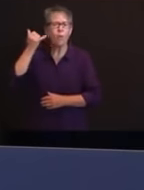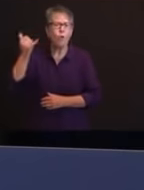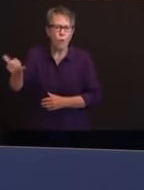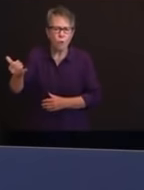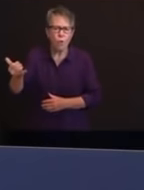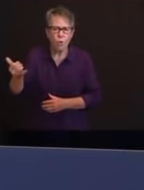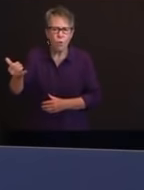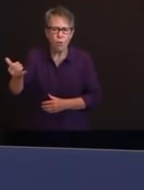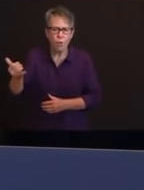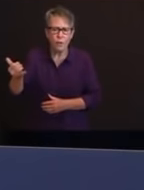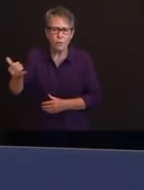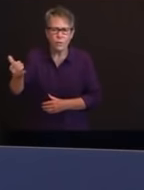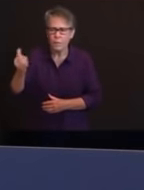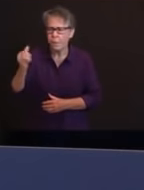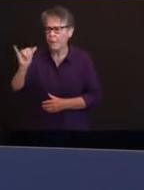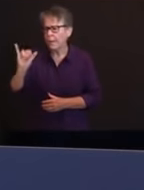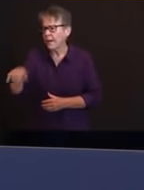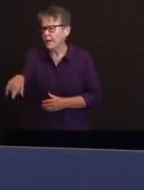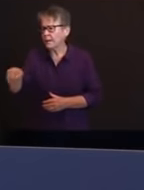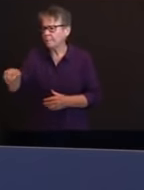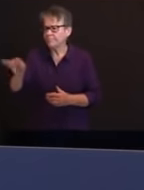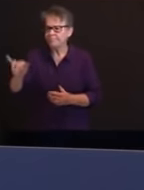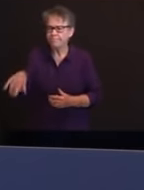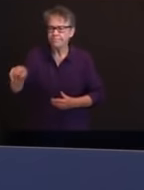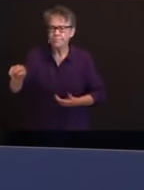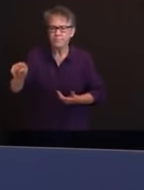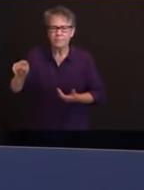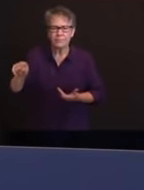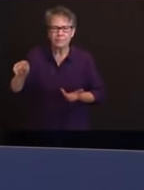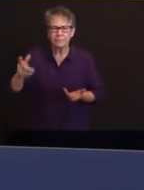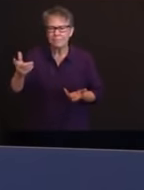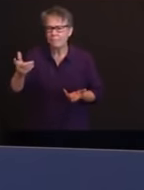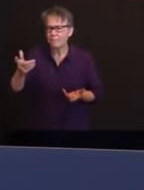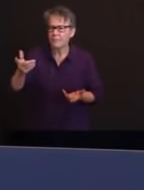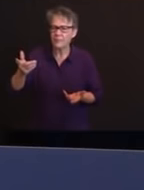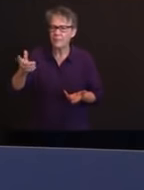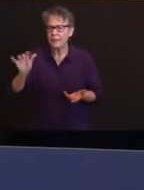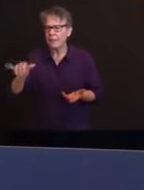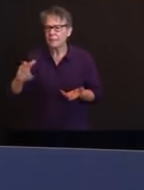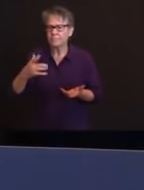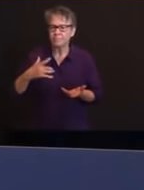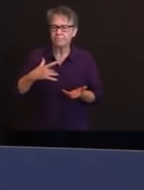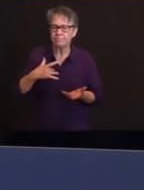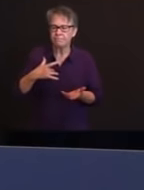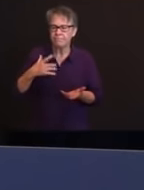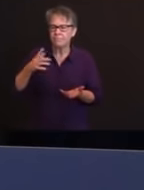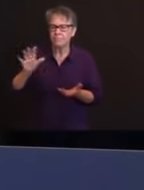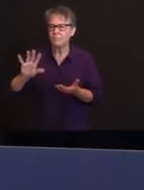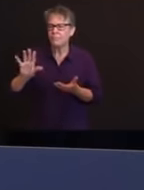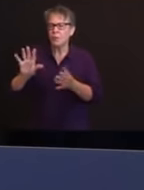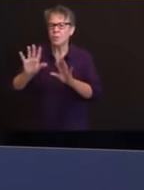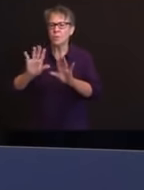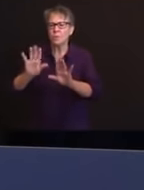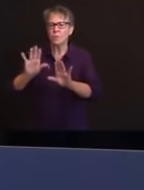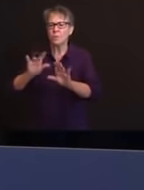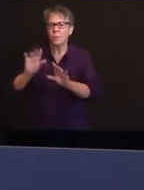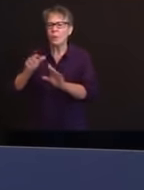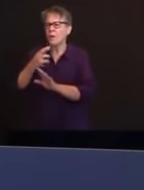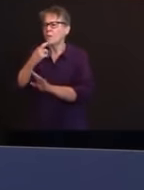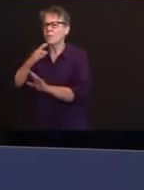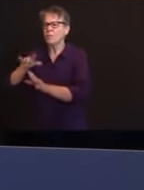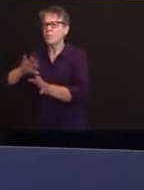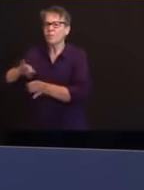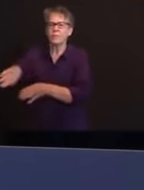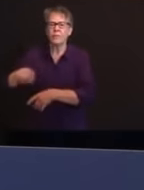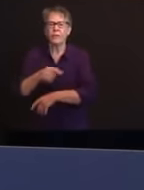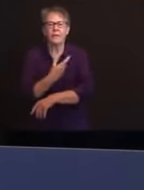understanding is that it may be greater than the original 100,000 doses that we had considered.